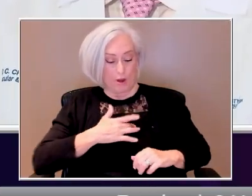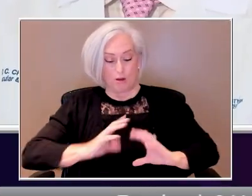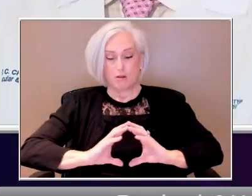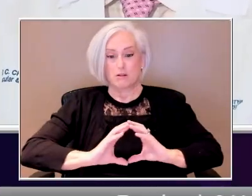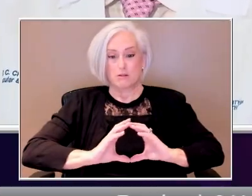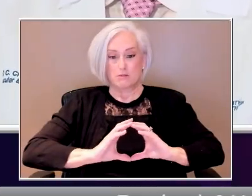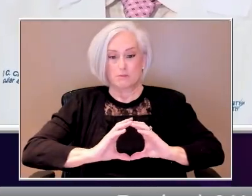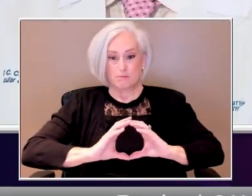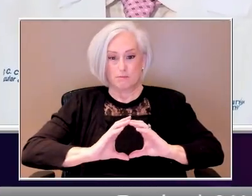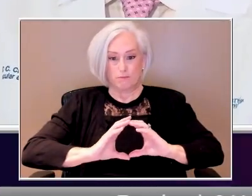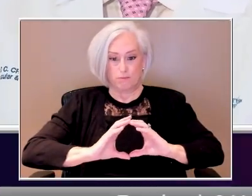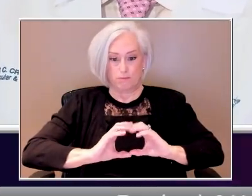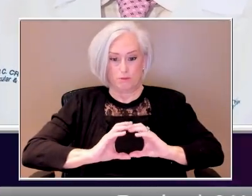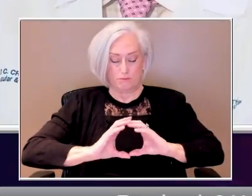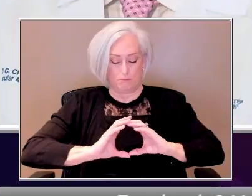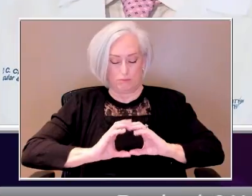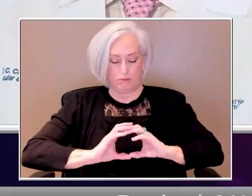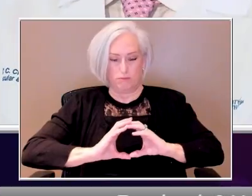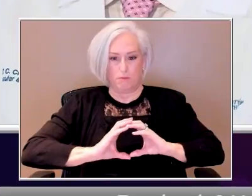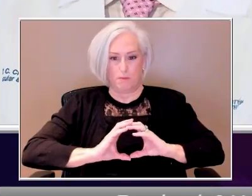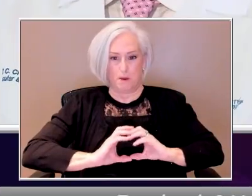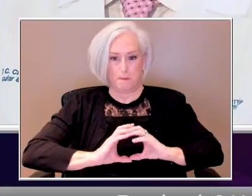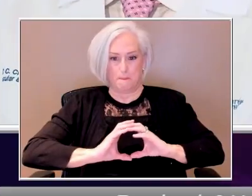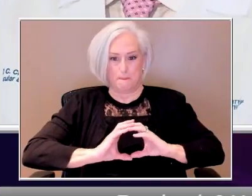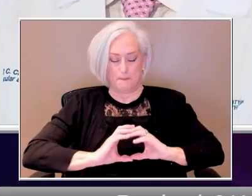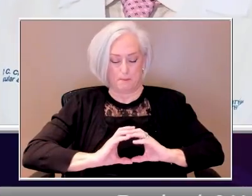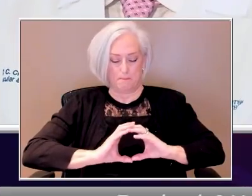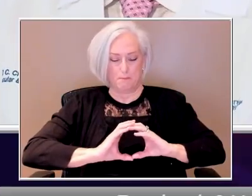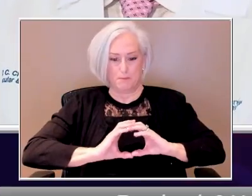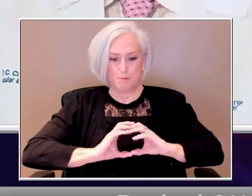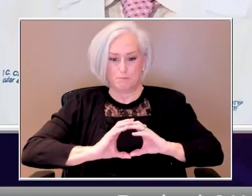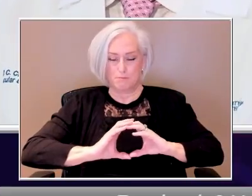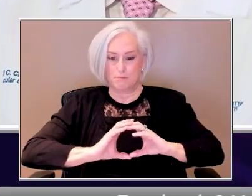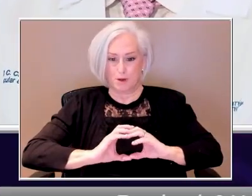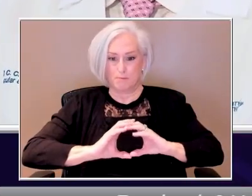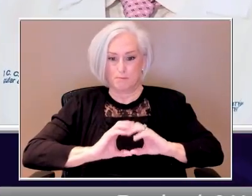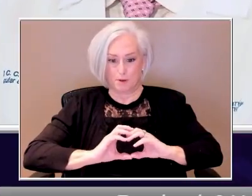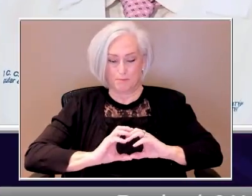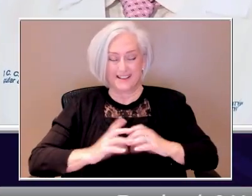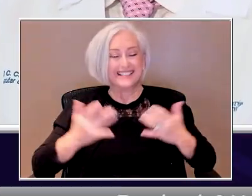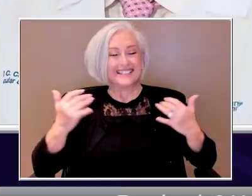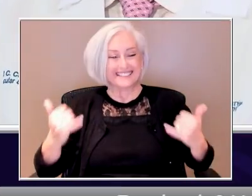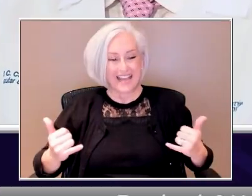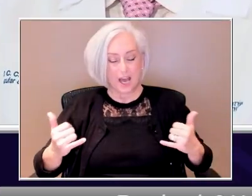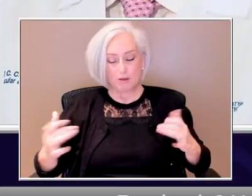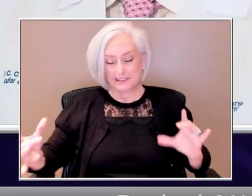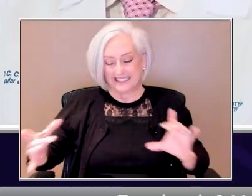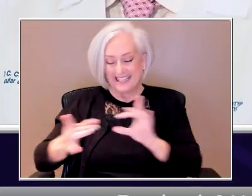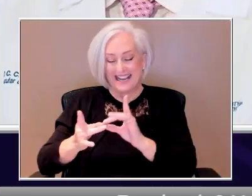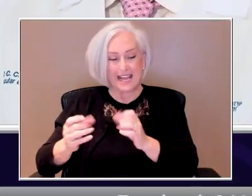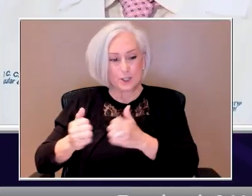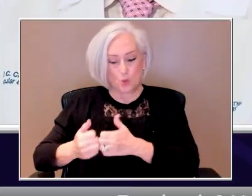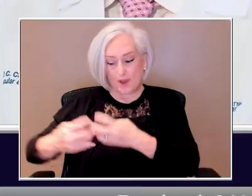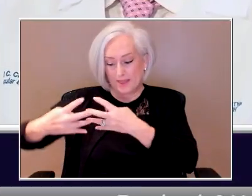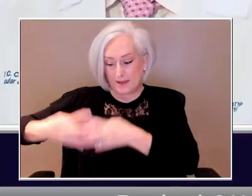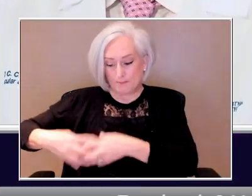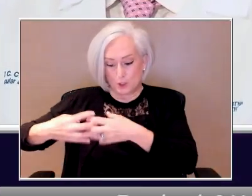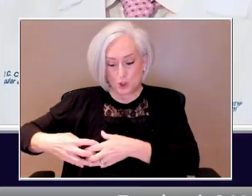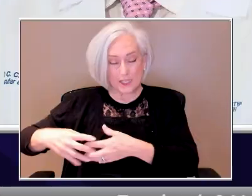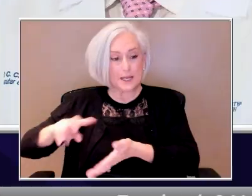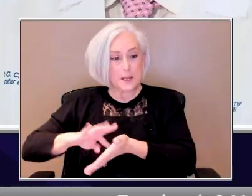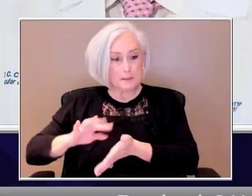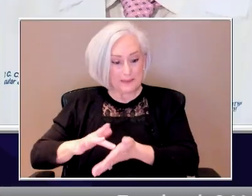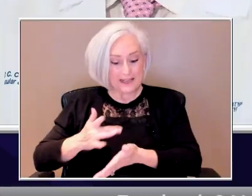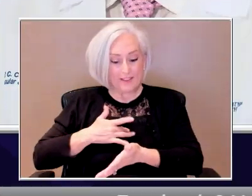of the screen, which is beating. He's at this point on cardiopulmonary bypass, so we have our cannula in the aorta at the bottom